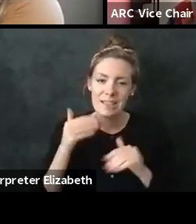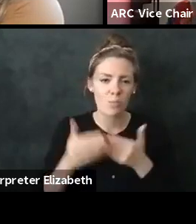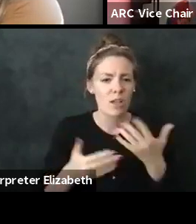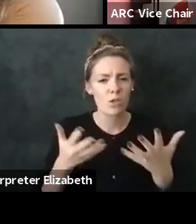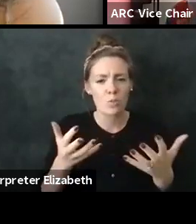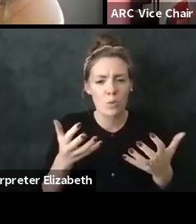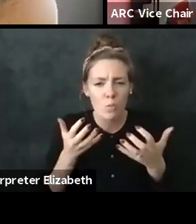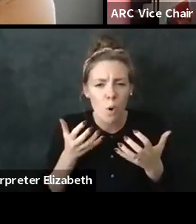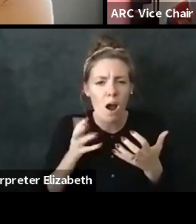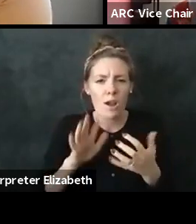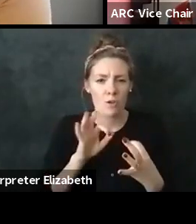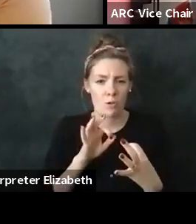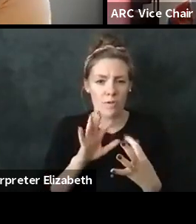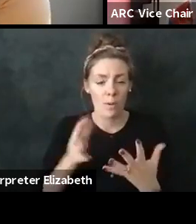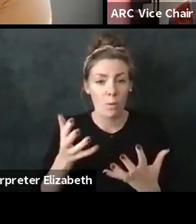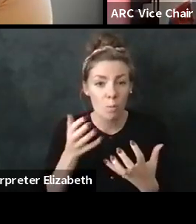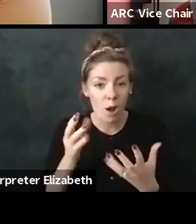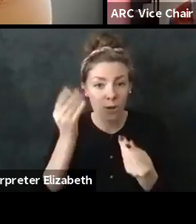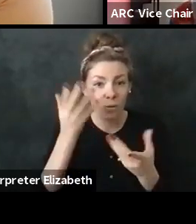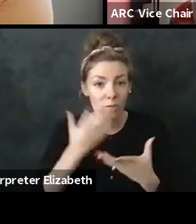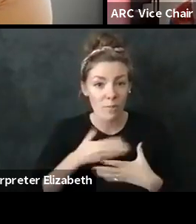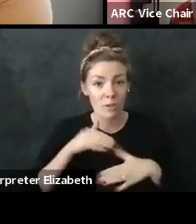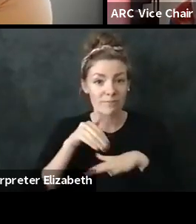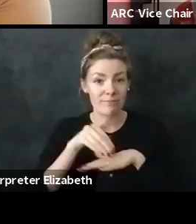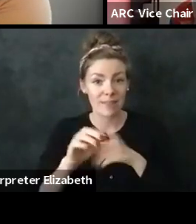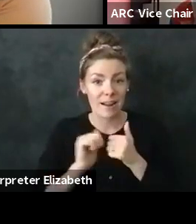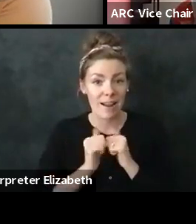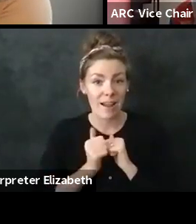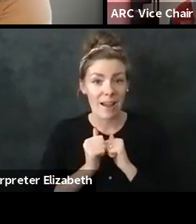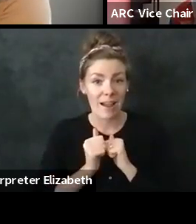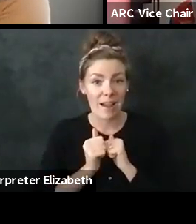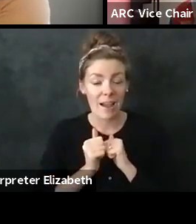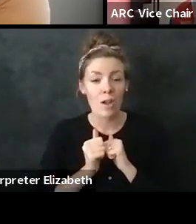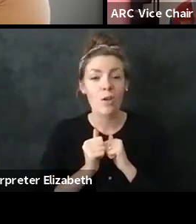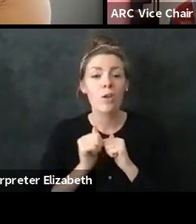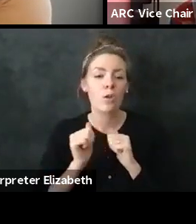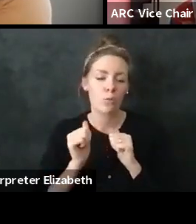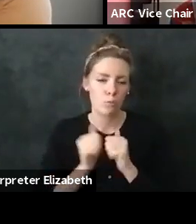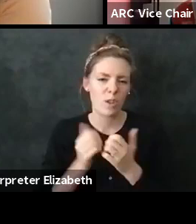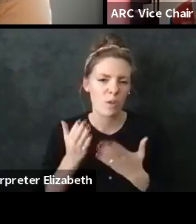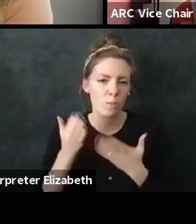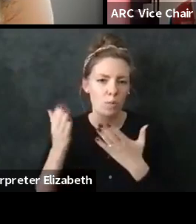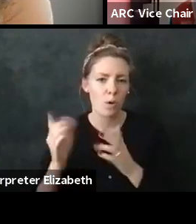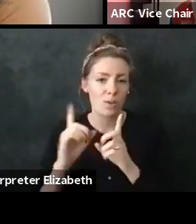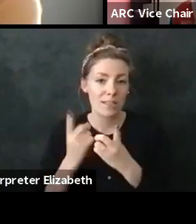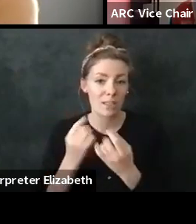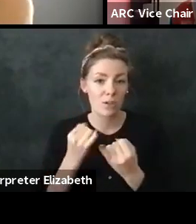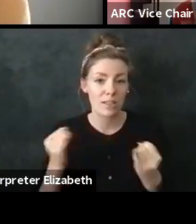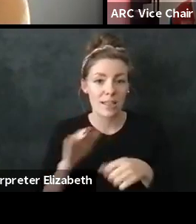your feedback and information. You can submit your feedback and maps with proposed district lines to